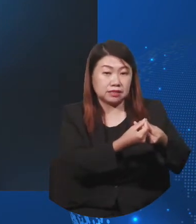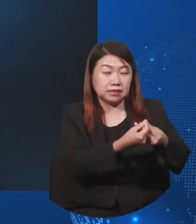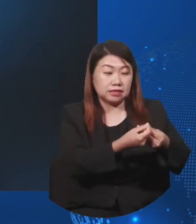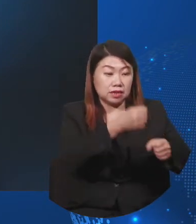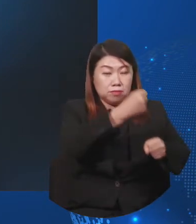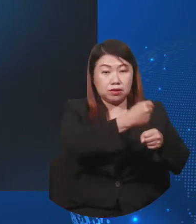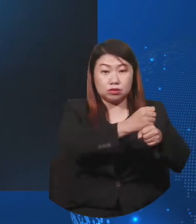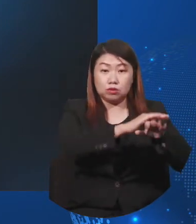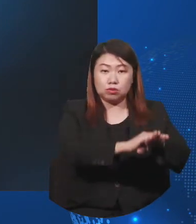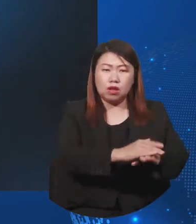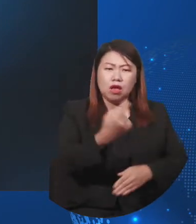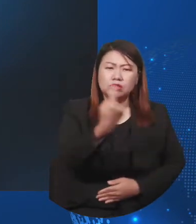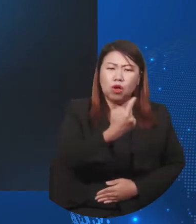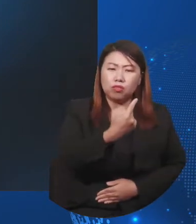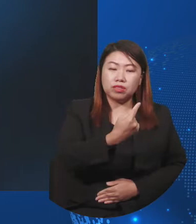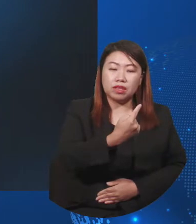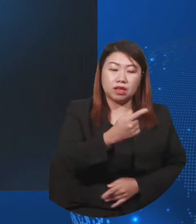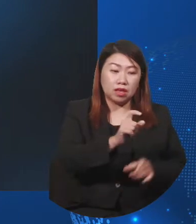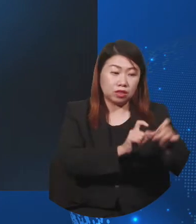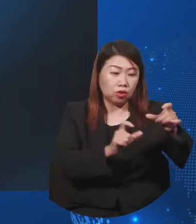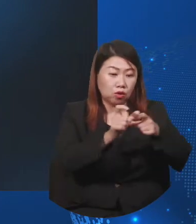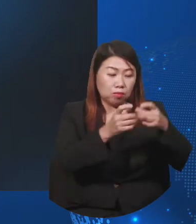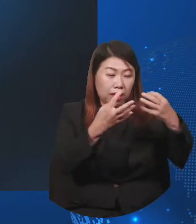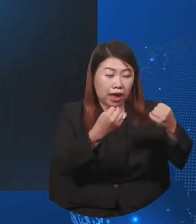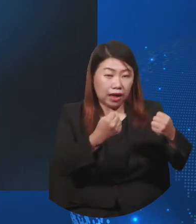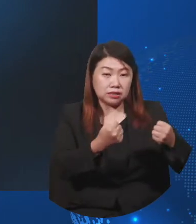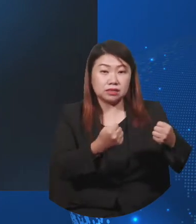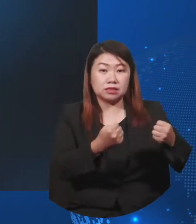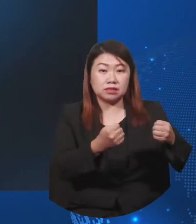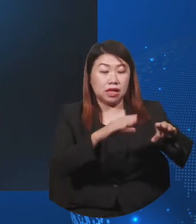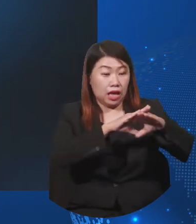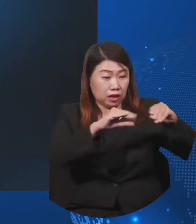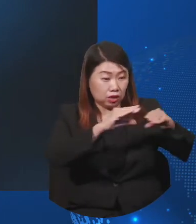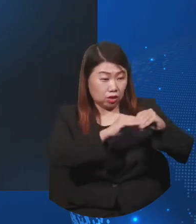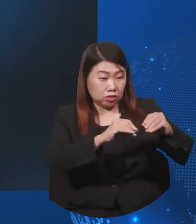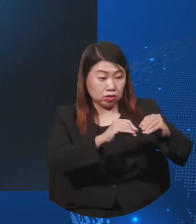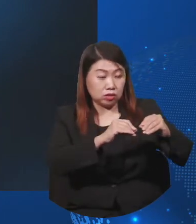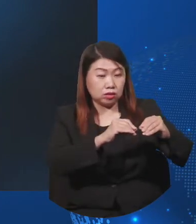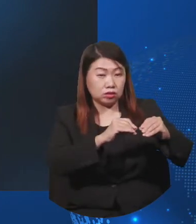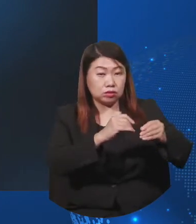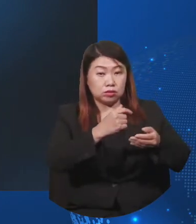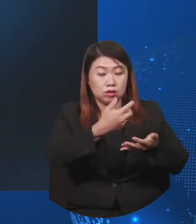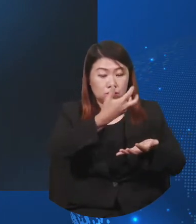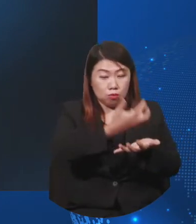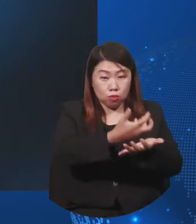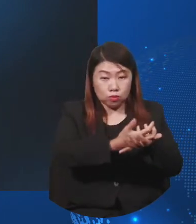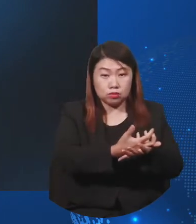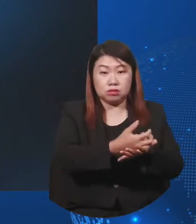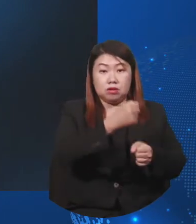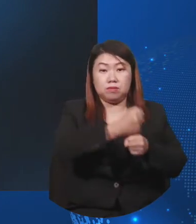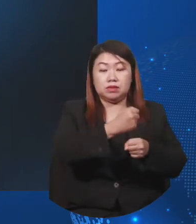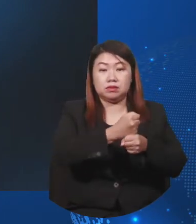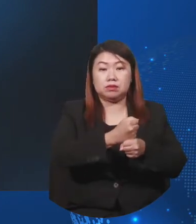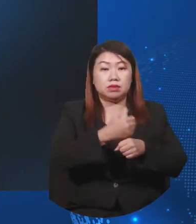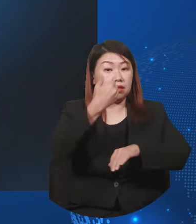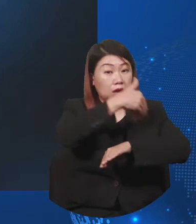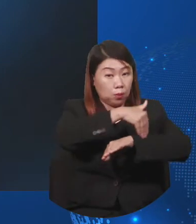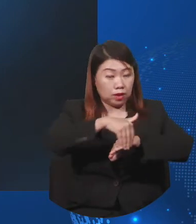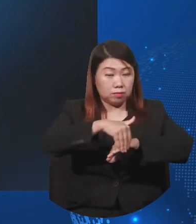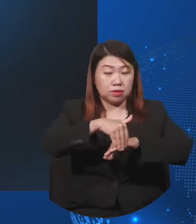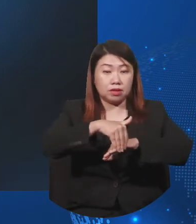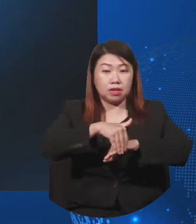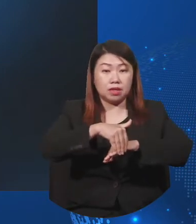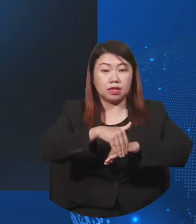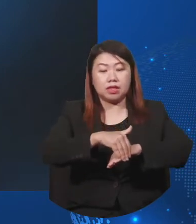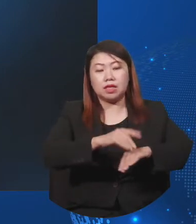solutions across our SDGs. So in our journey ahead, we can see there is still a ray